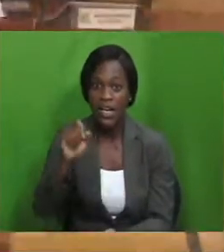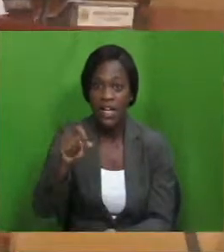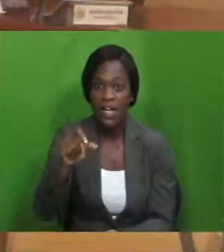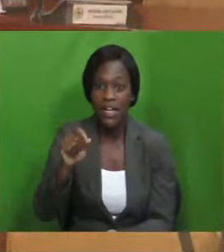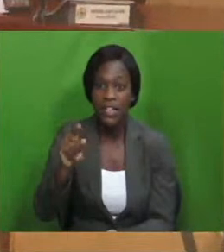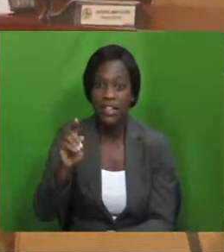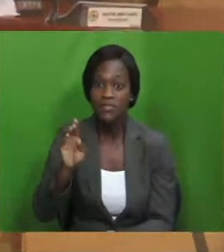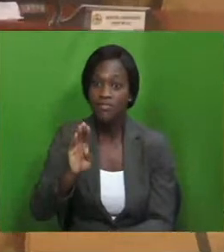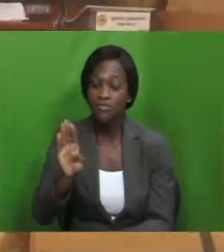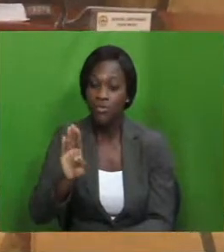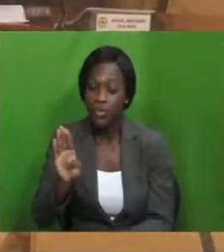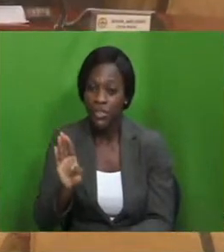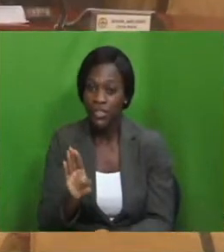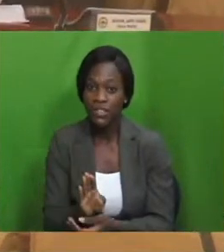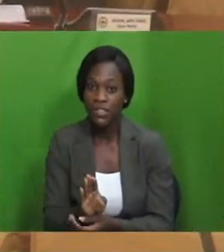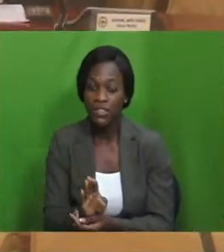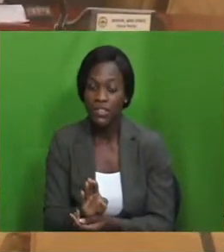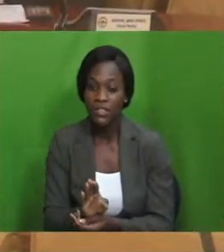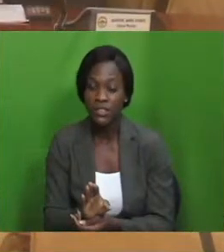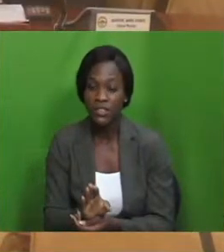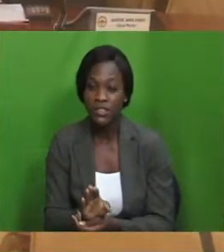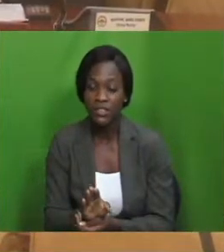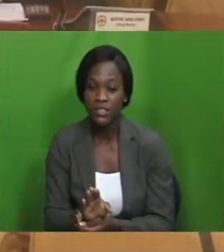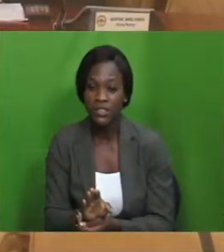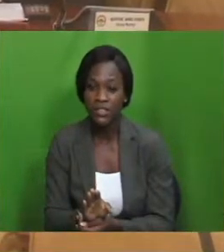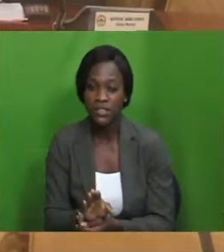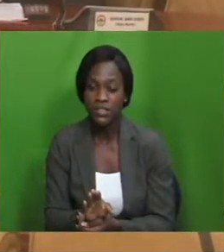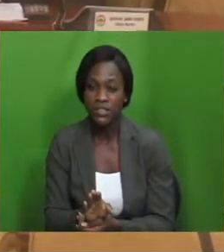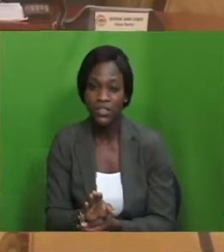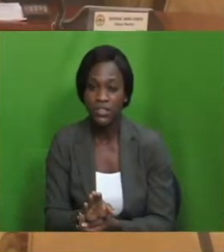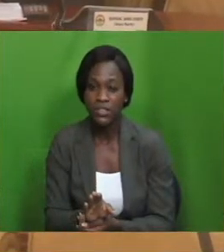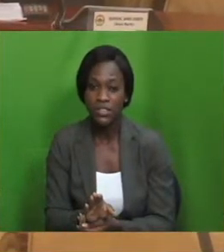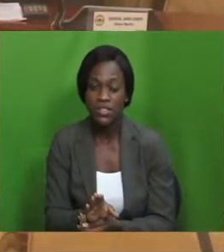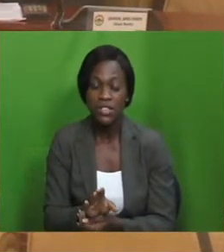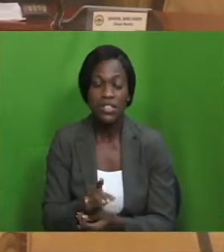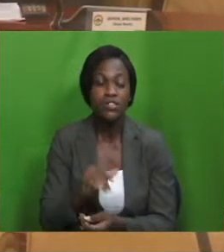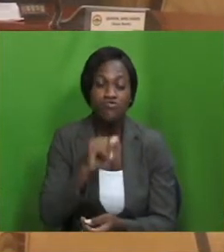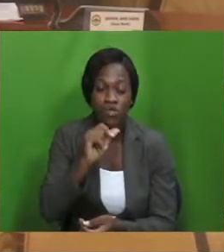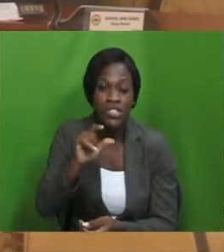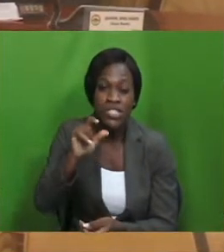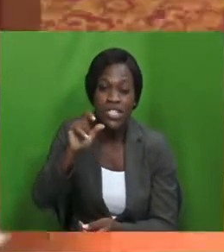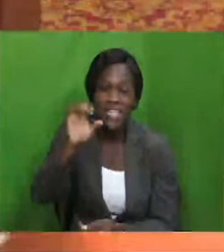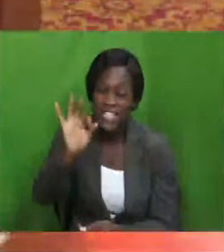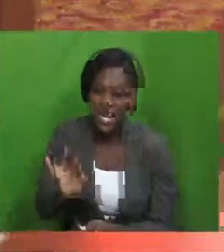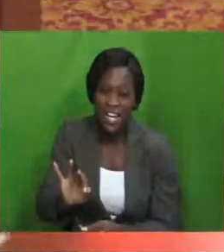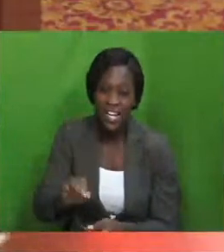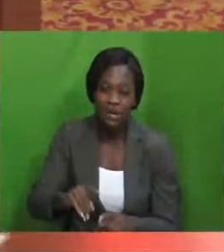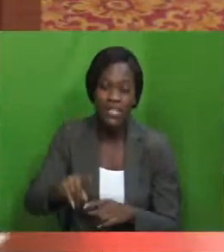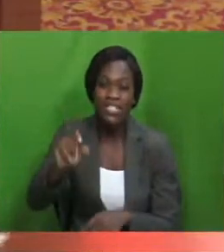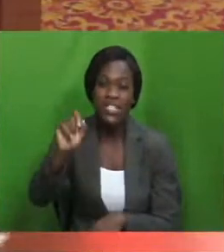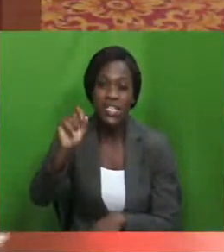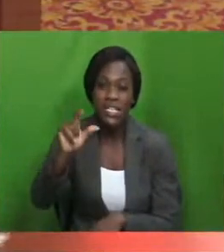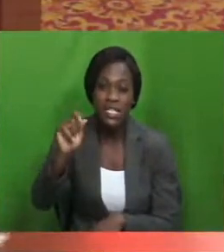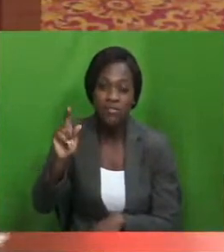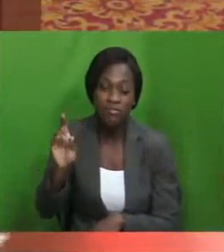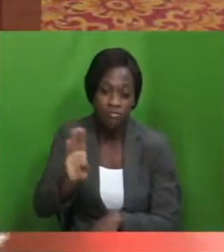You are dazed. It's not 11. It's not 9. $11 billion of import